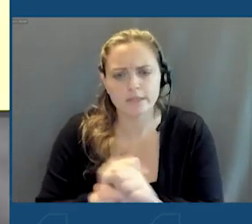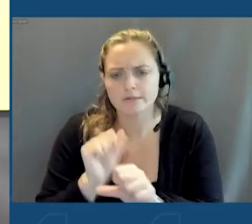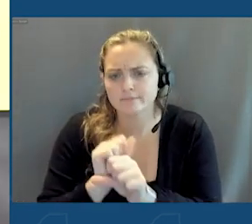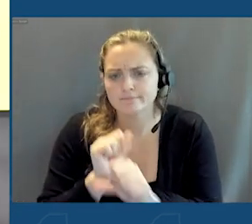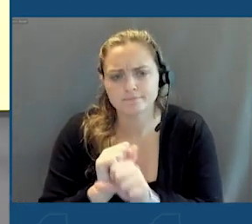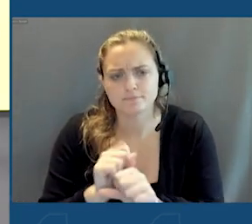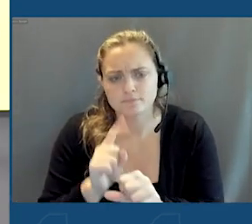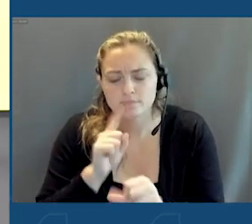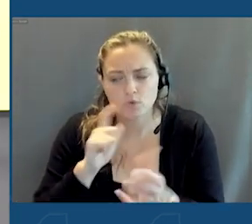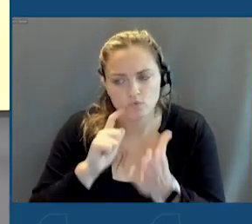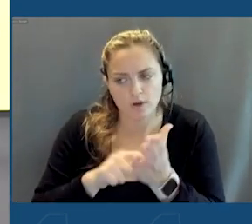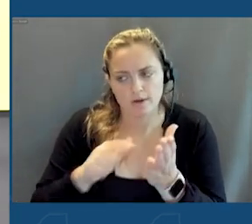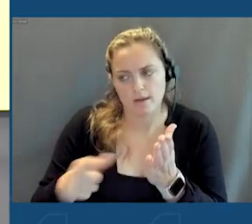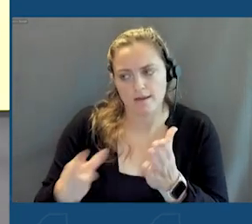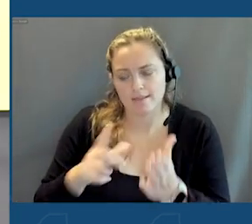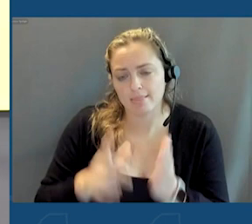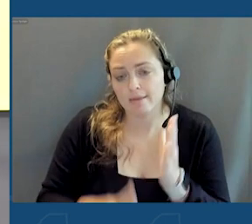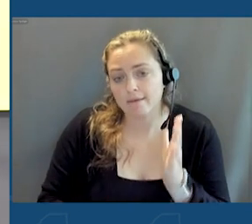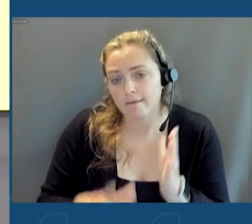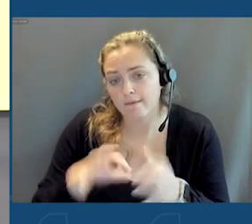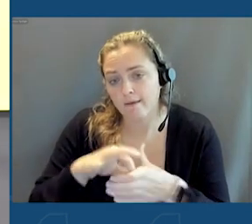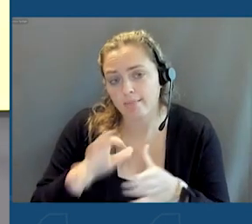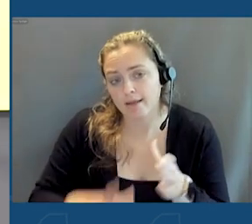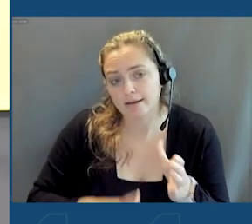let's recognize the elected leaders we're blessed to have